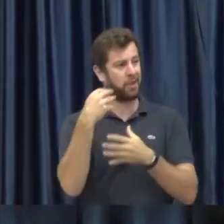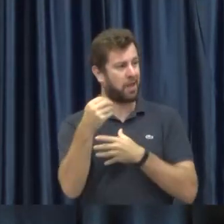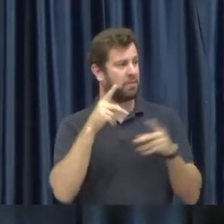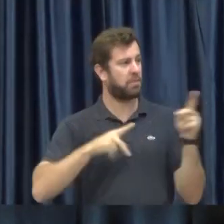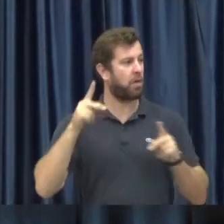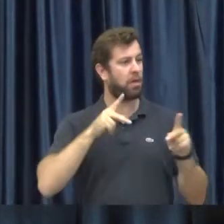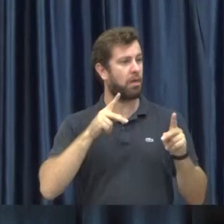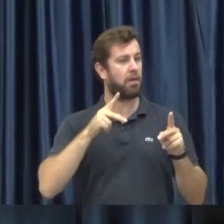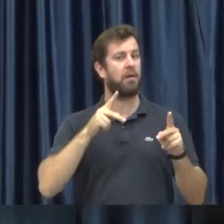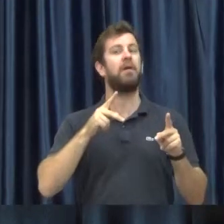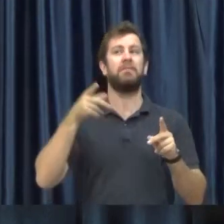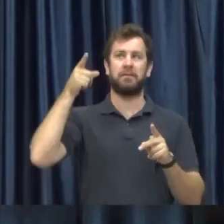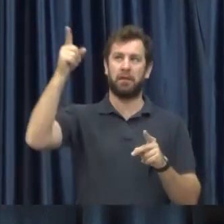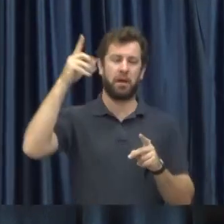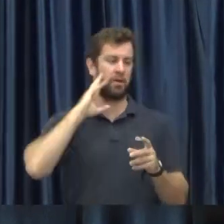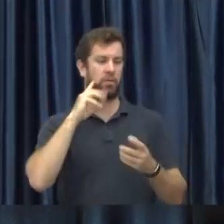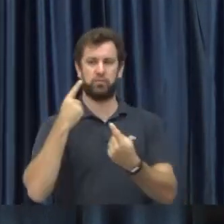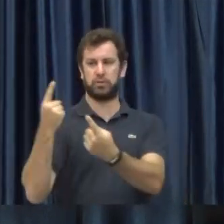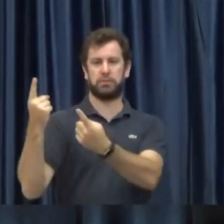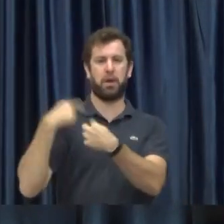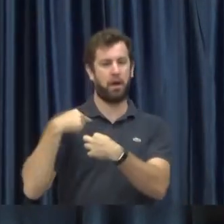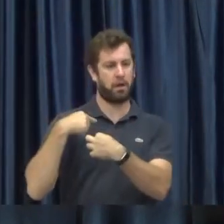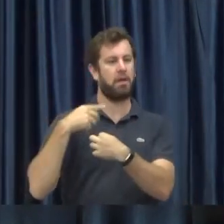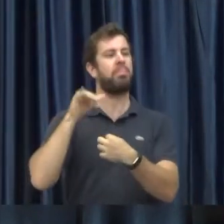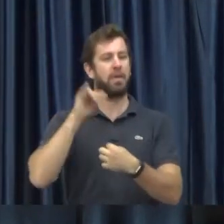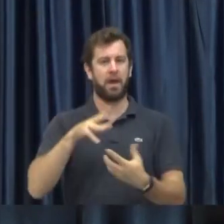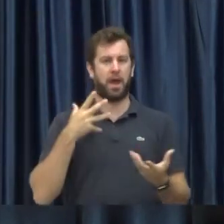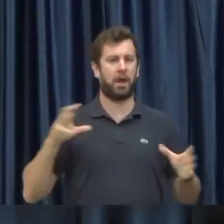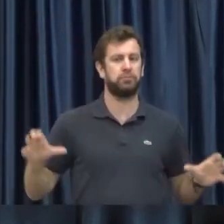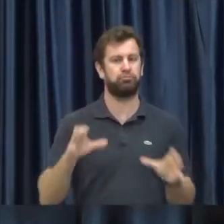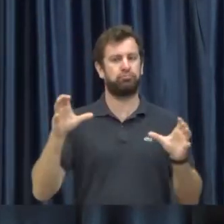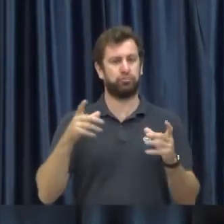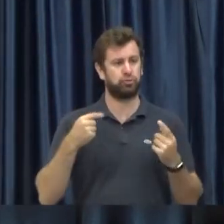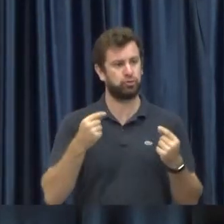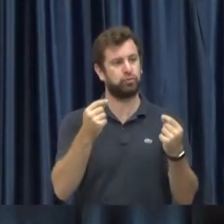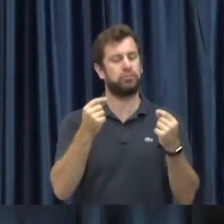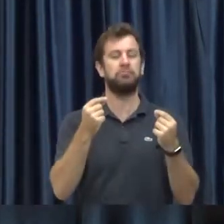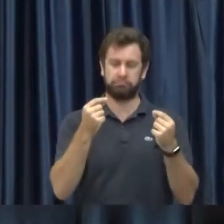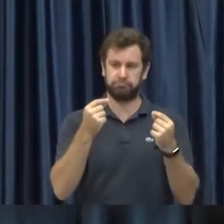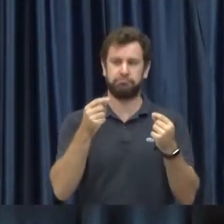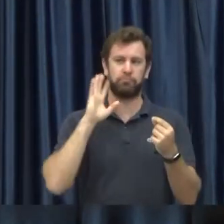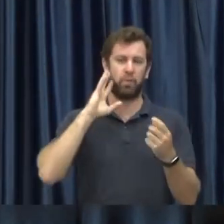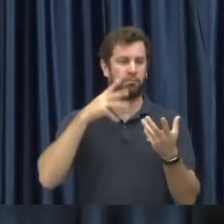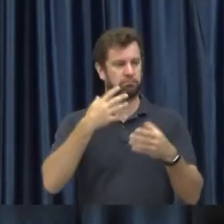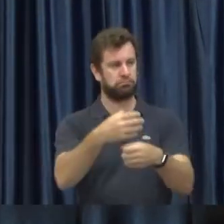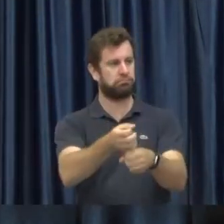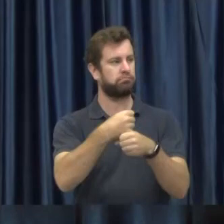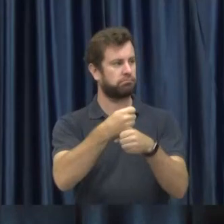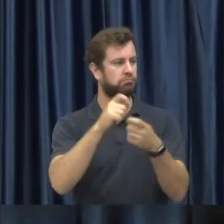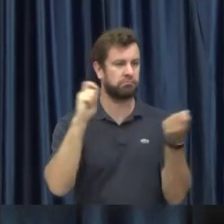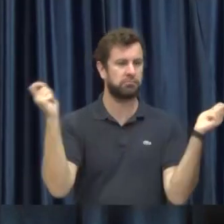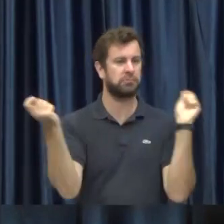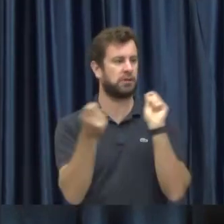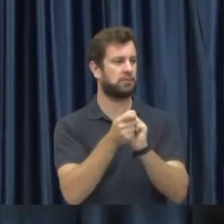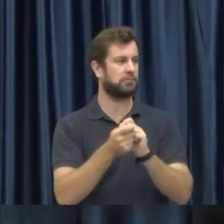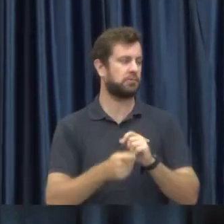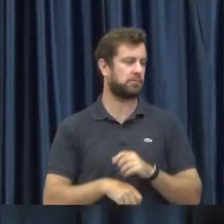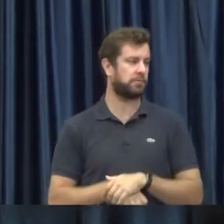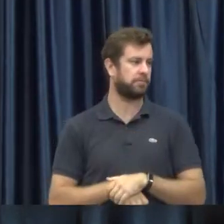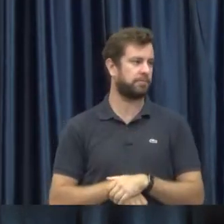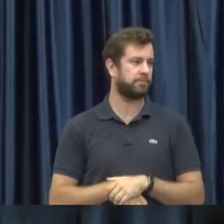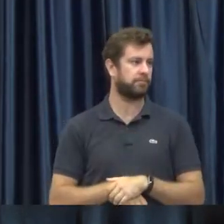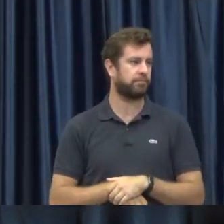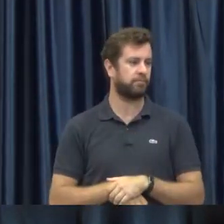ta'ala. And so the Hajj itself, when we reflect upon the actions that